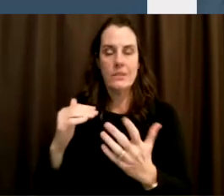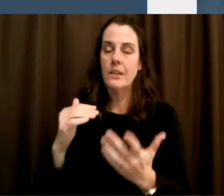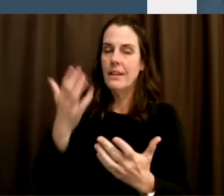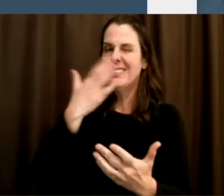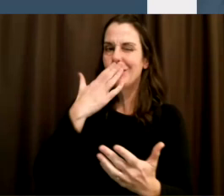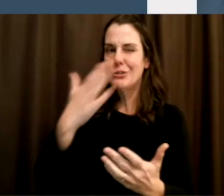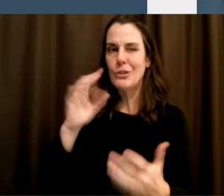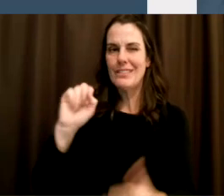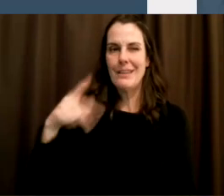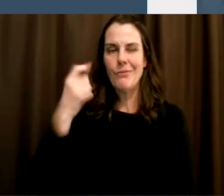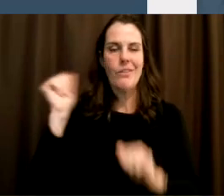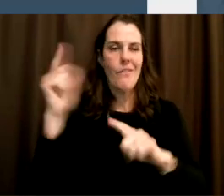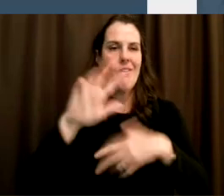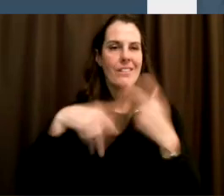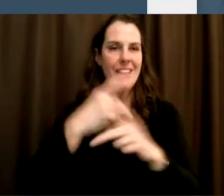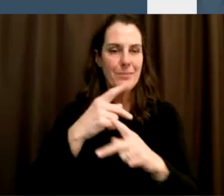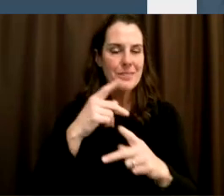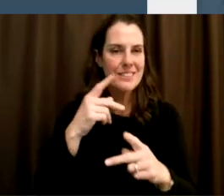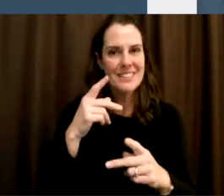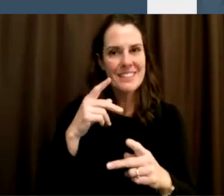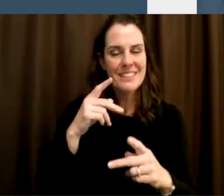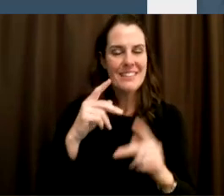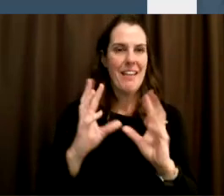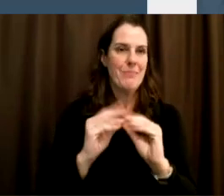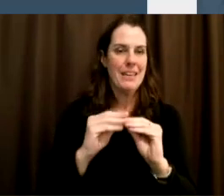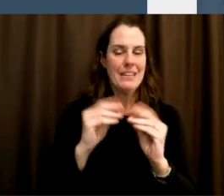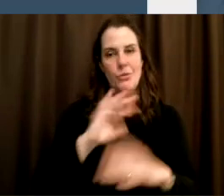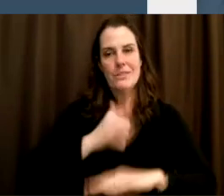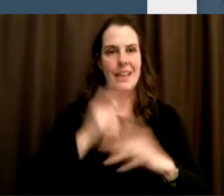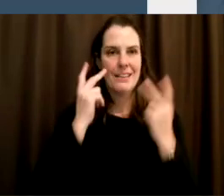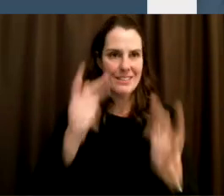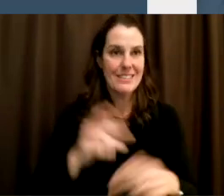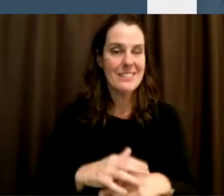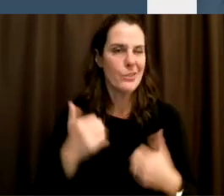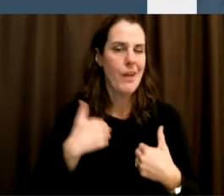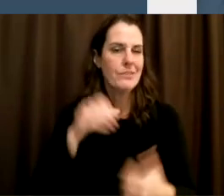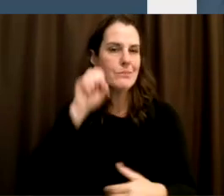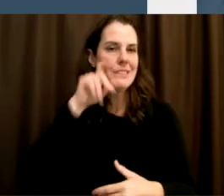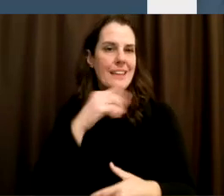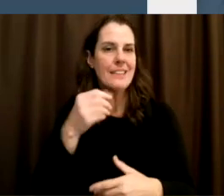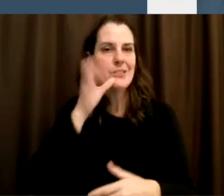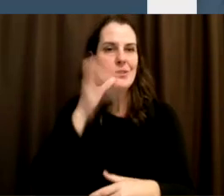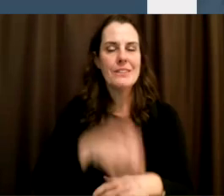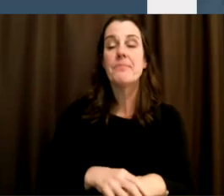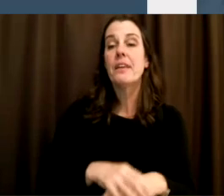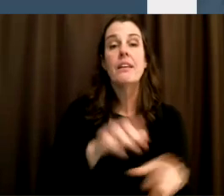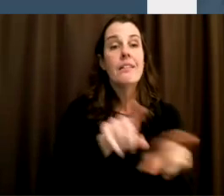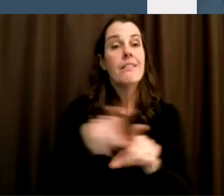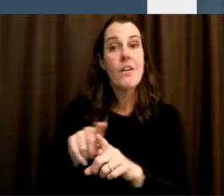Just a good tip for all types of site visits. And bottom line is to come prepared.